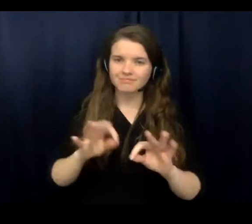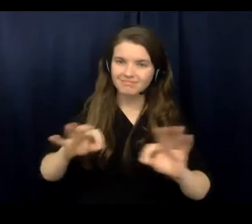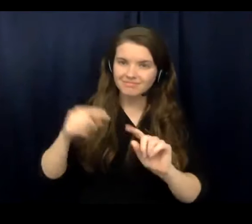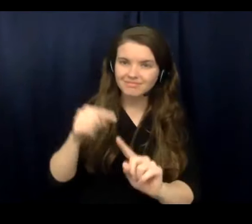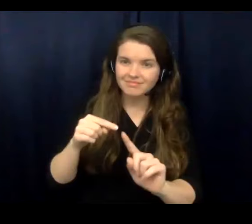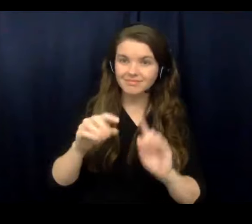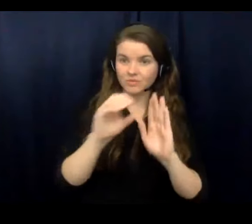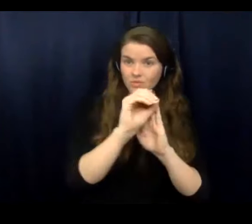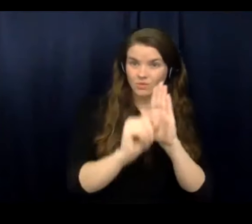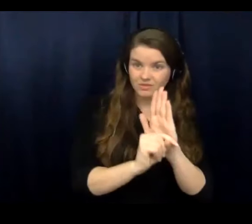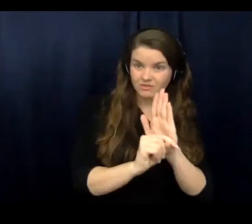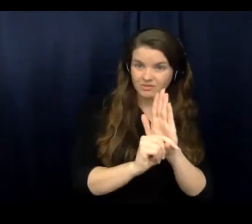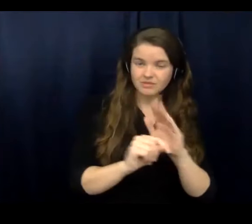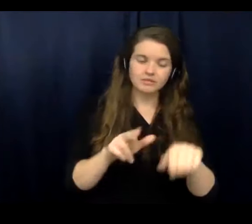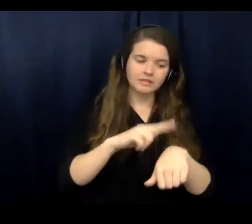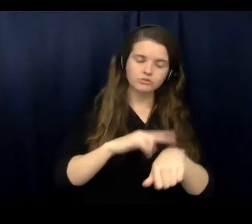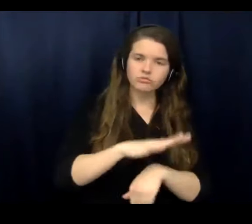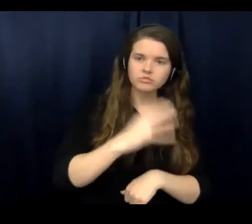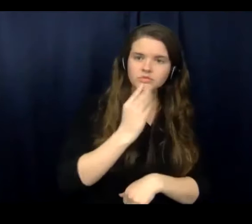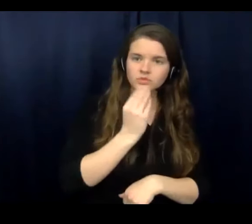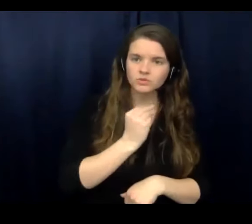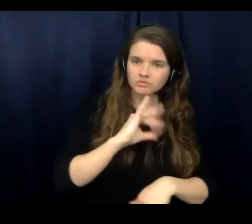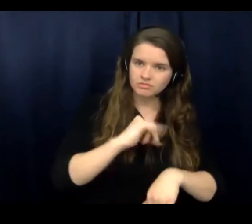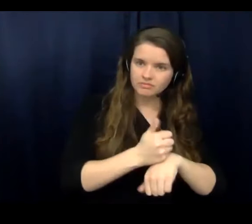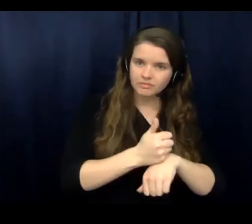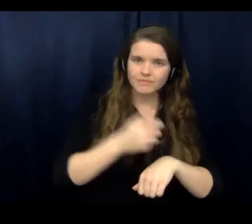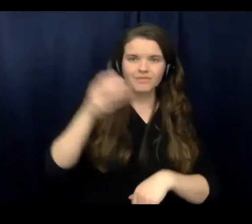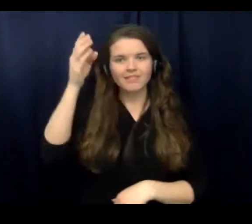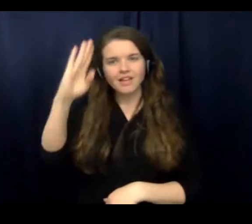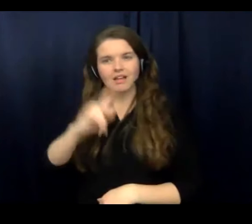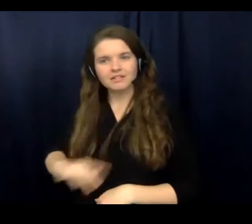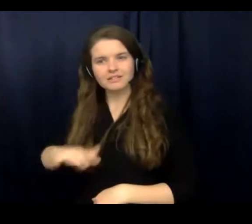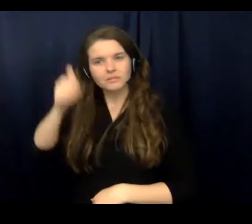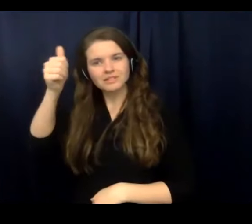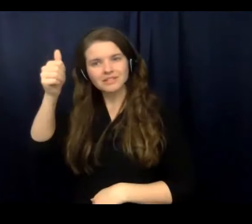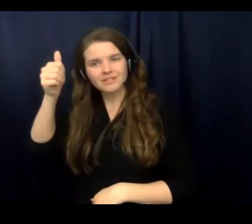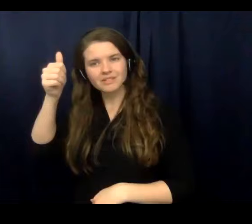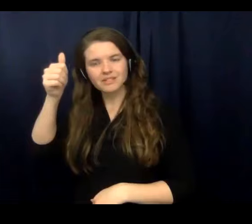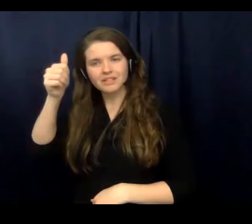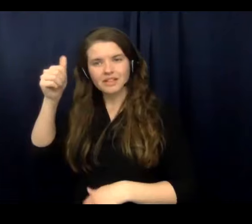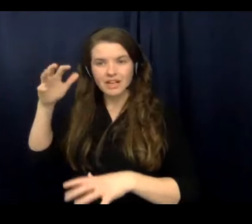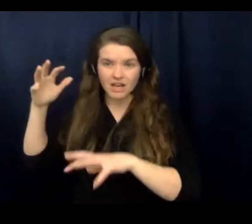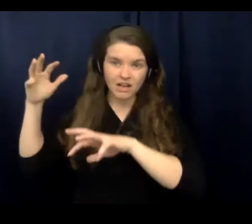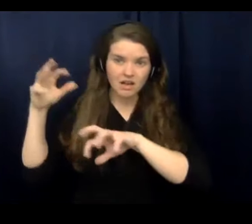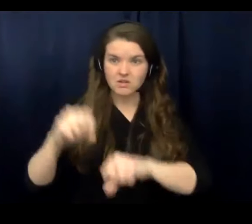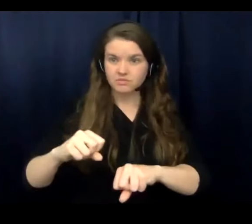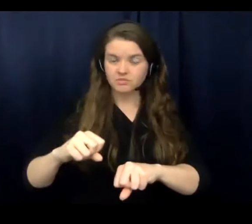the nation of Israel was structured, God's kingdom itself is not a centralized tyranny that flows